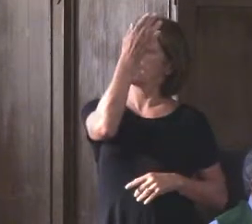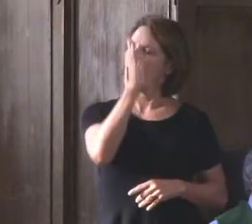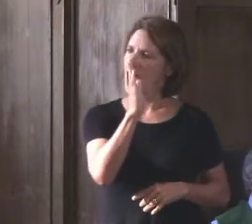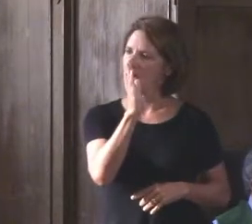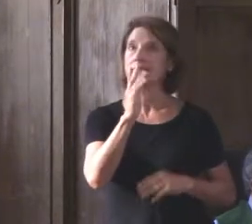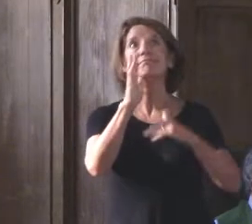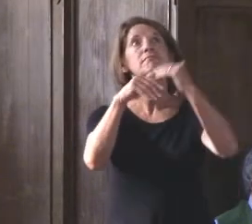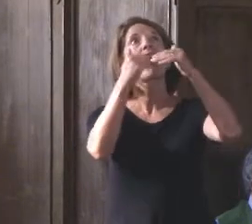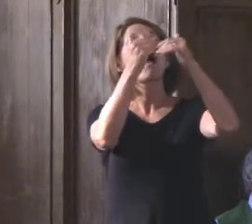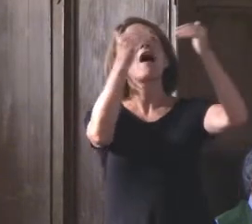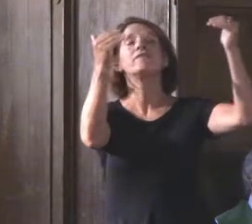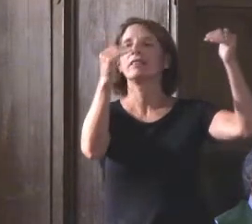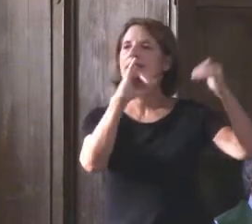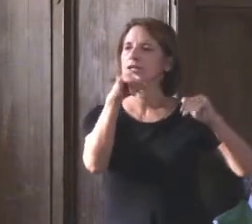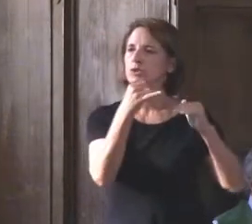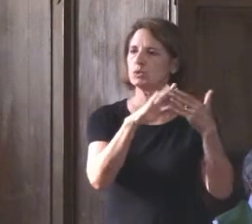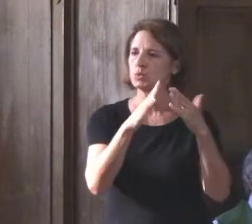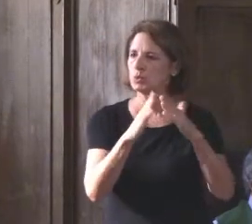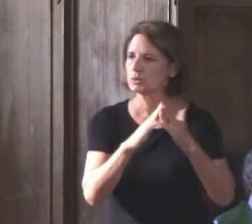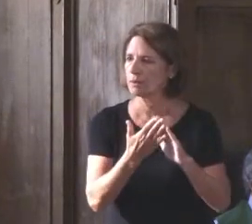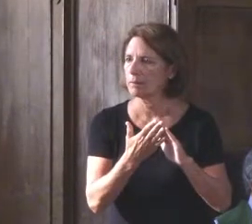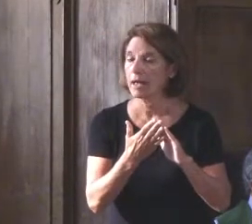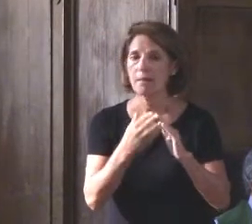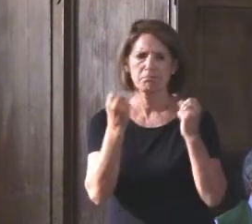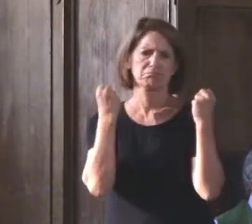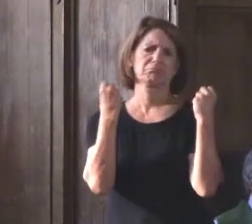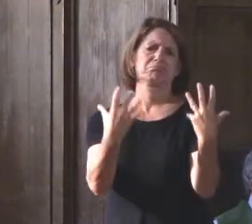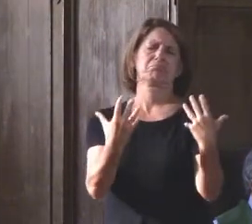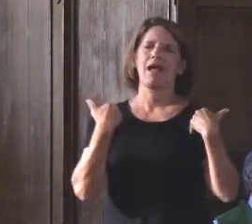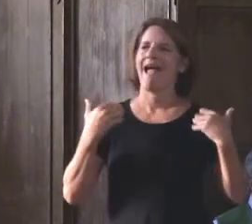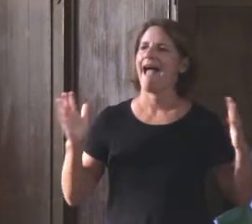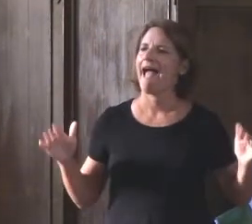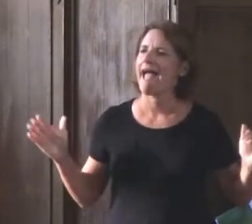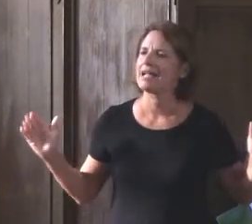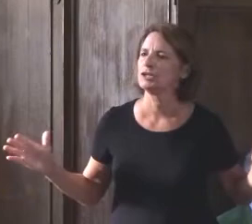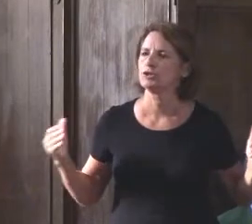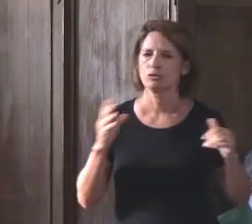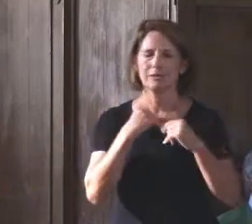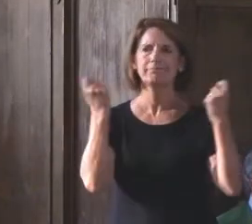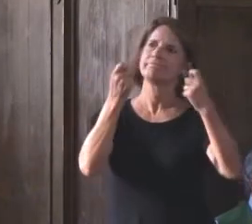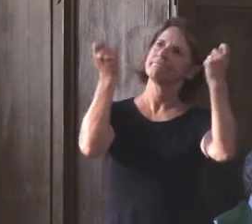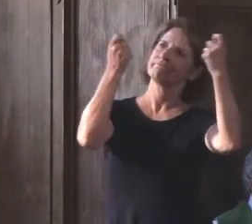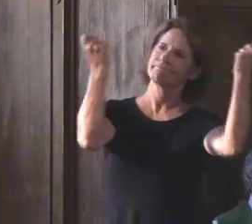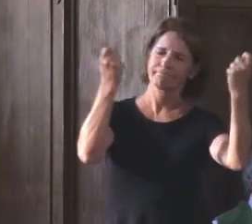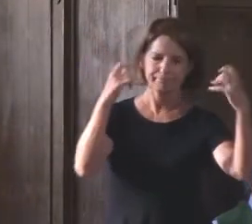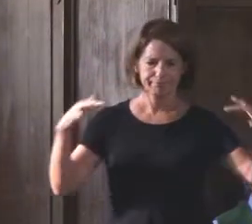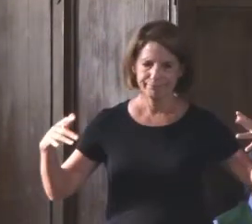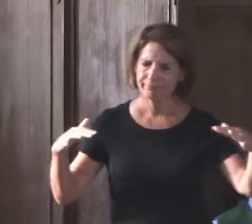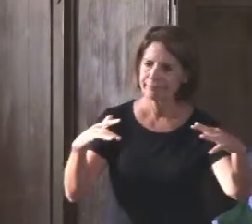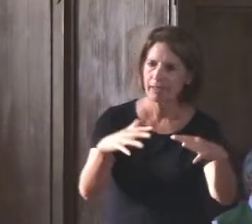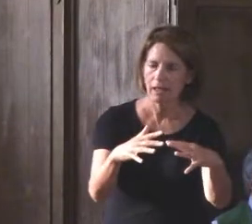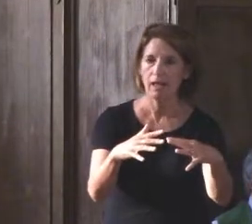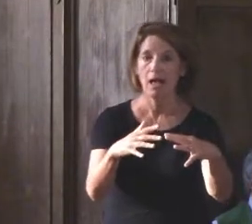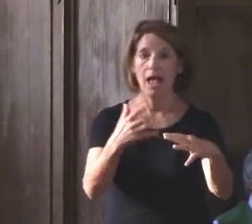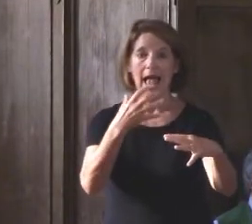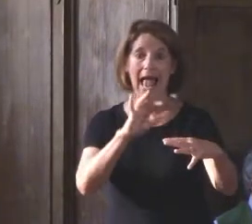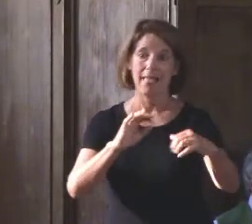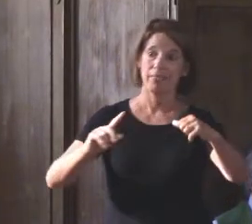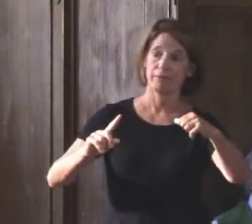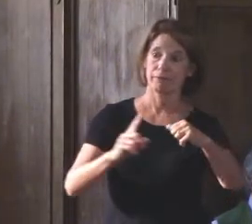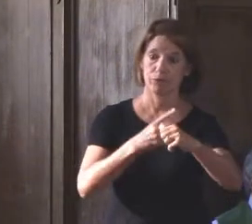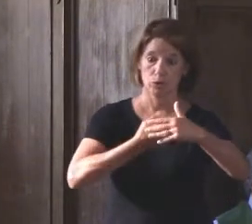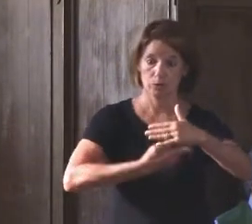Jerusalem, and countless angels in festal gathering, and the assembly of the